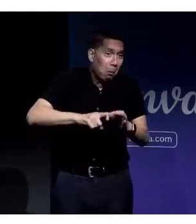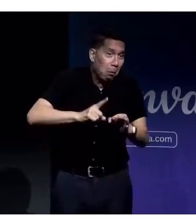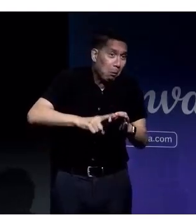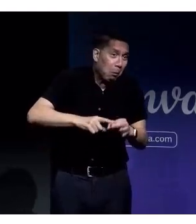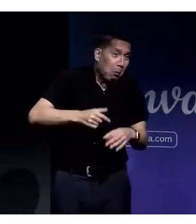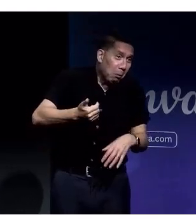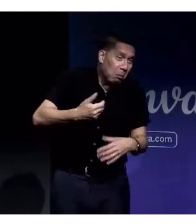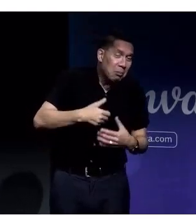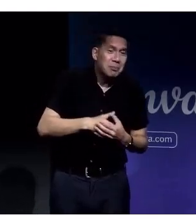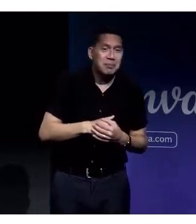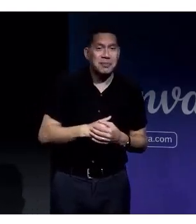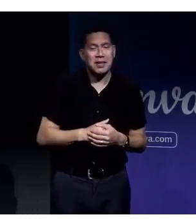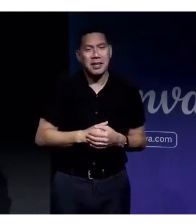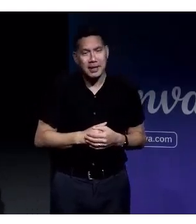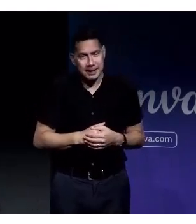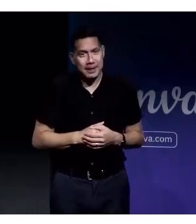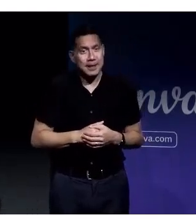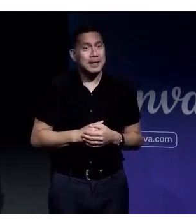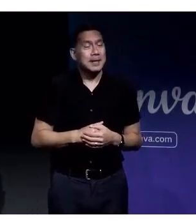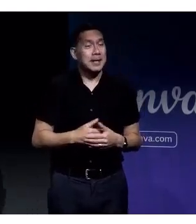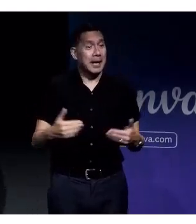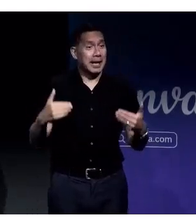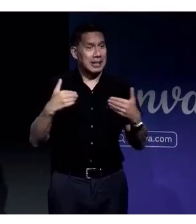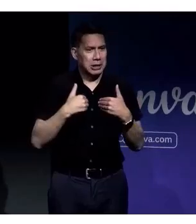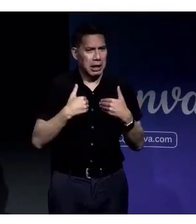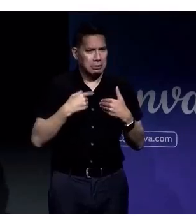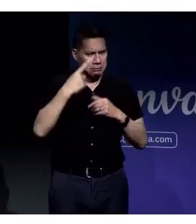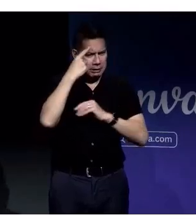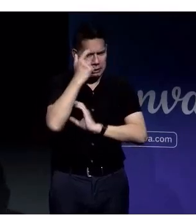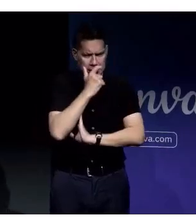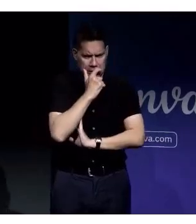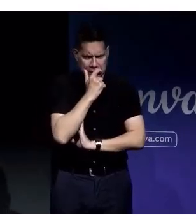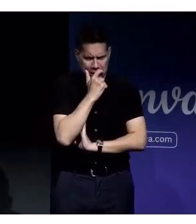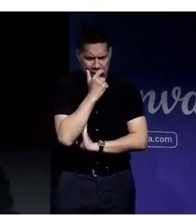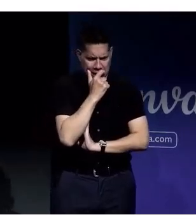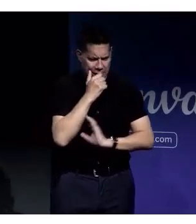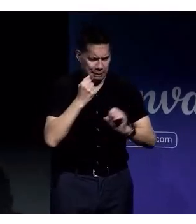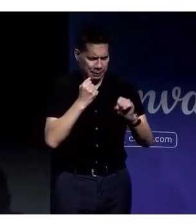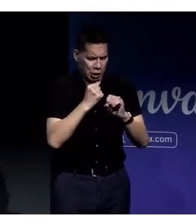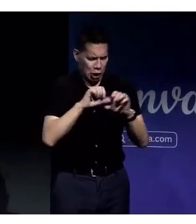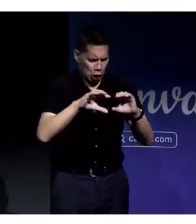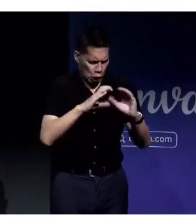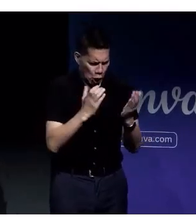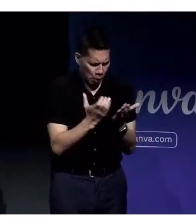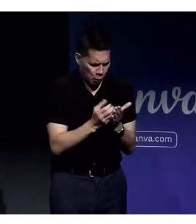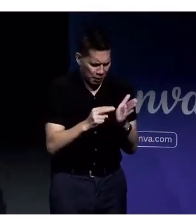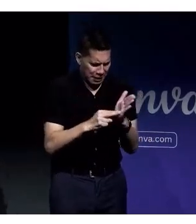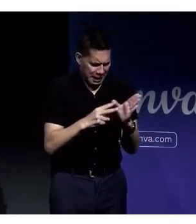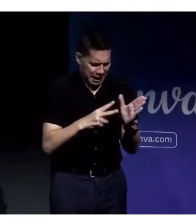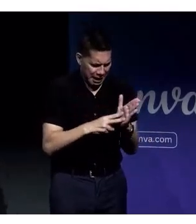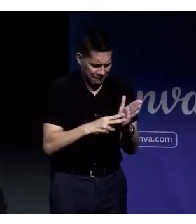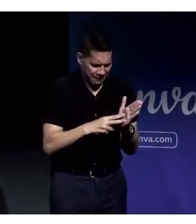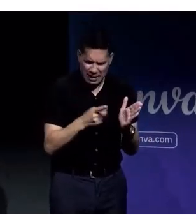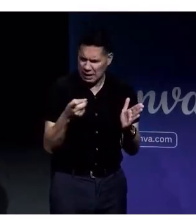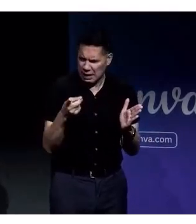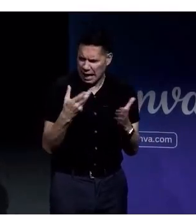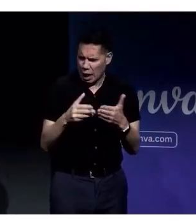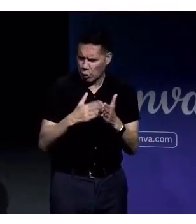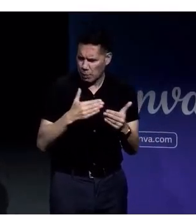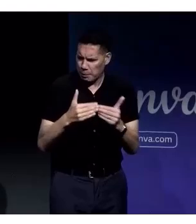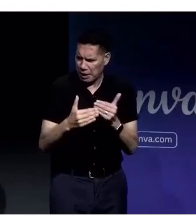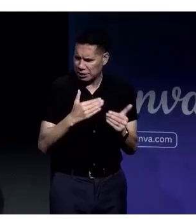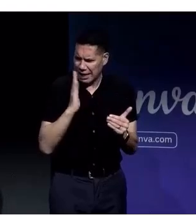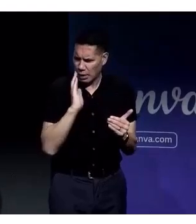So I had to ask, I'm like global navigations are everywhere. How are you managing otherwise?